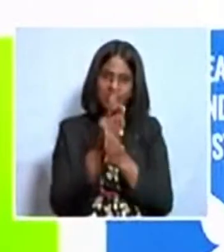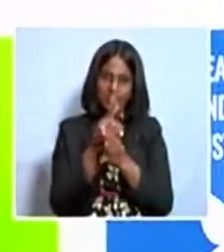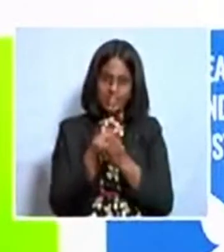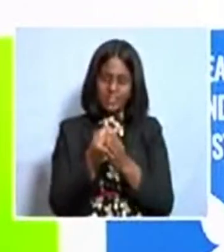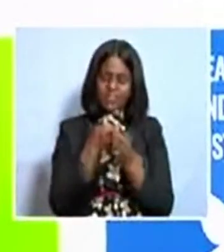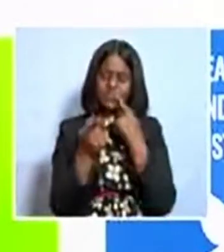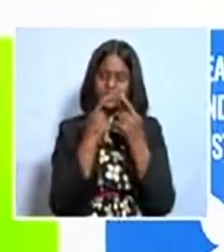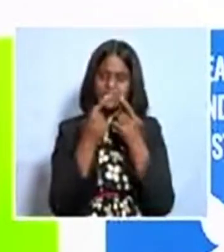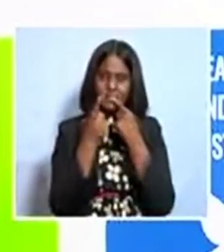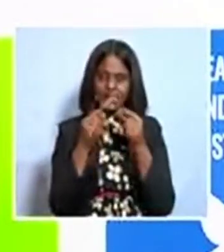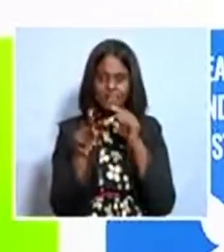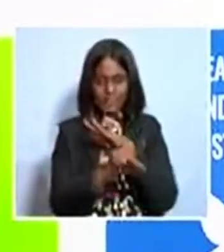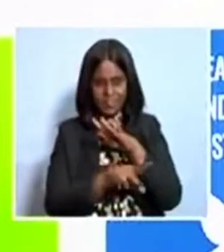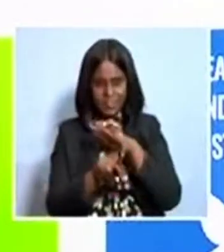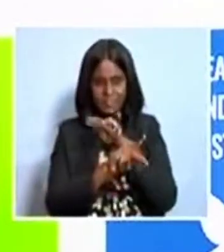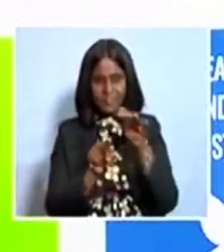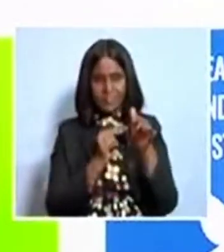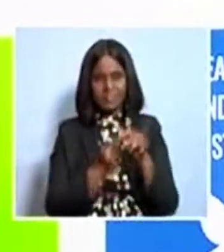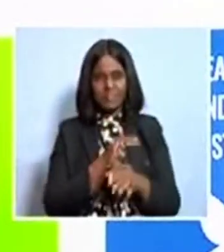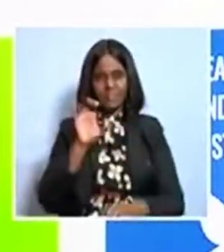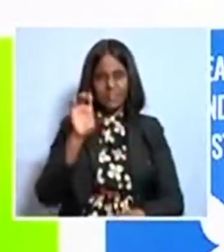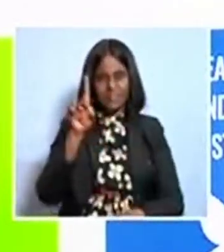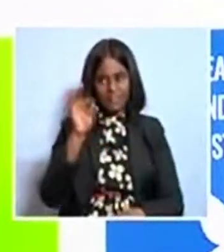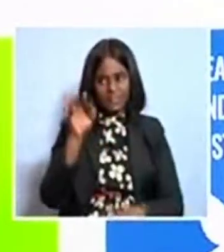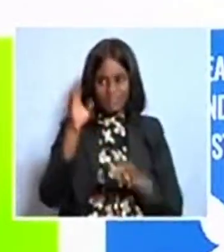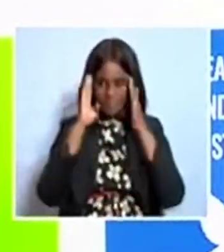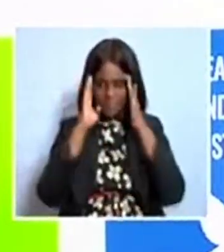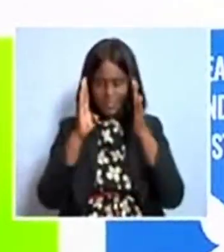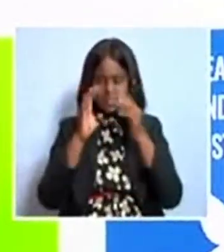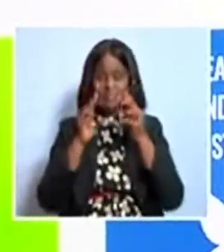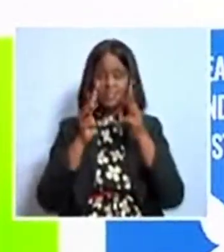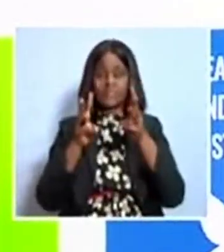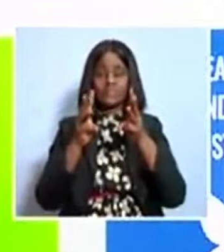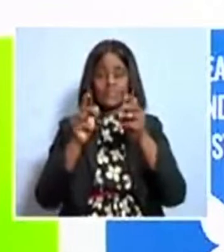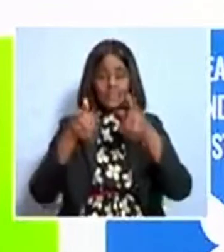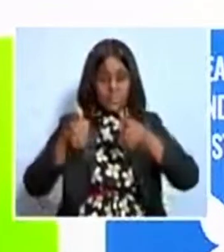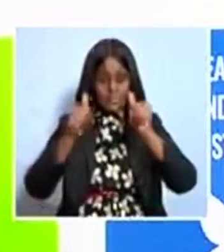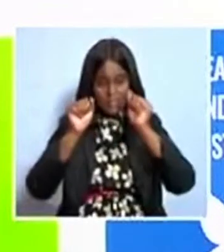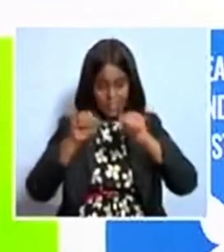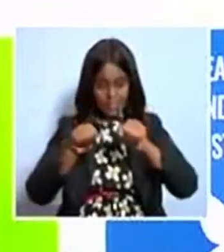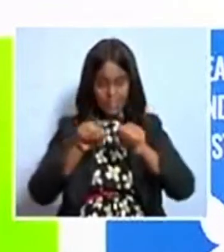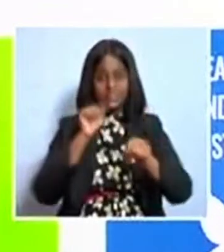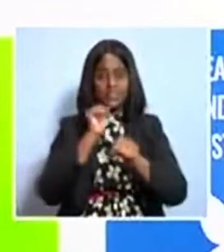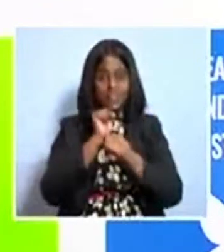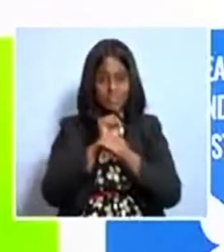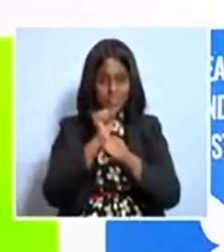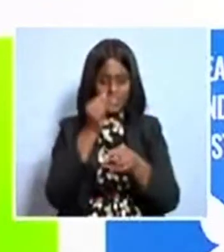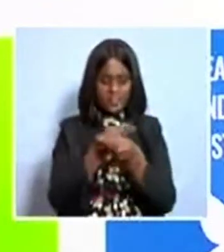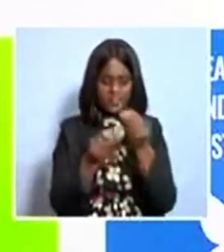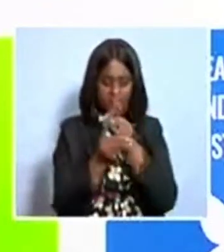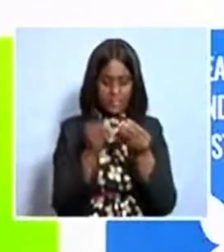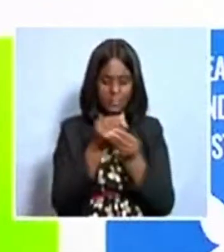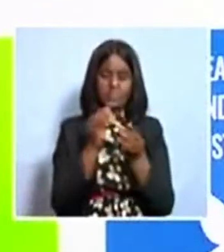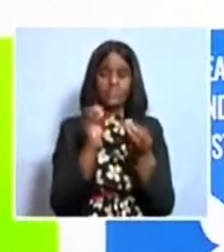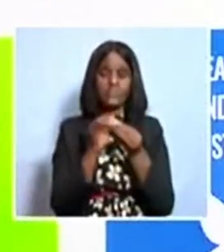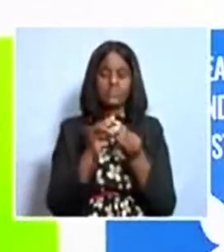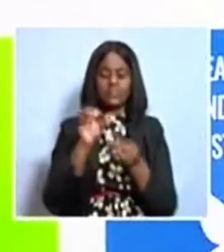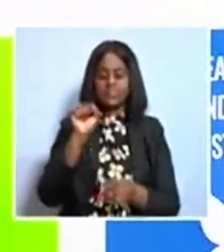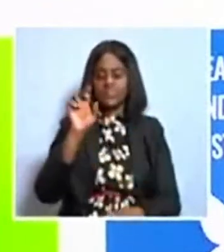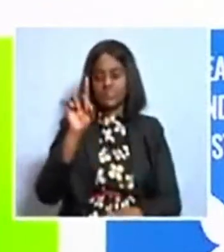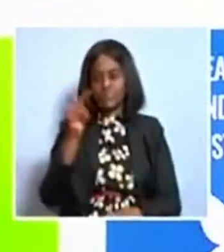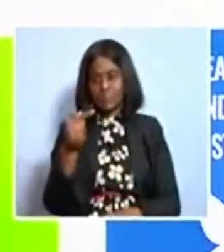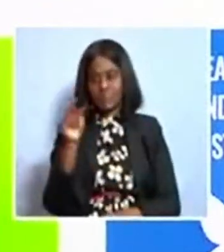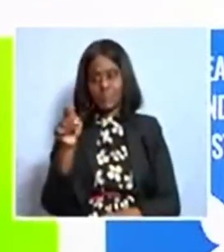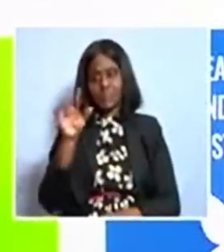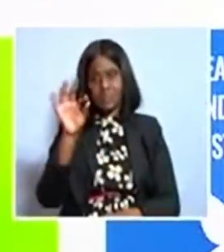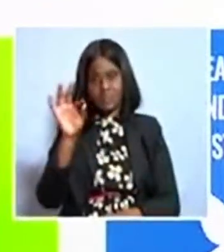innovation part because that's primarily where UNCDF focuses. I think the way that they can leverage, or the way that they can contribute to SDG 9 through that is